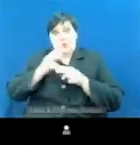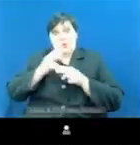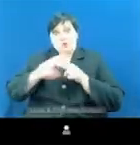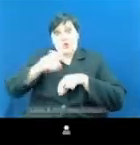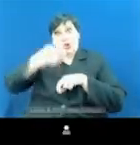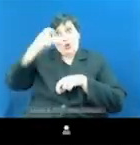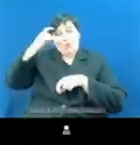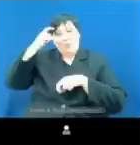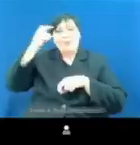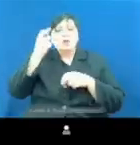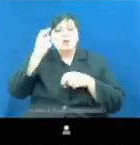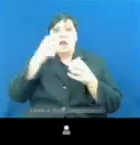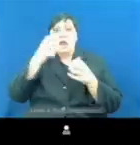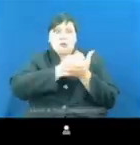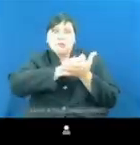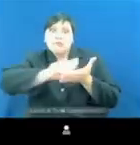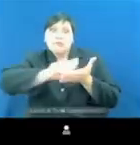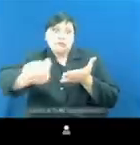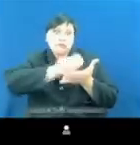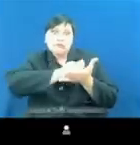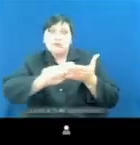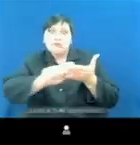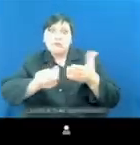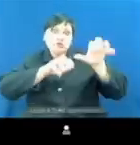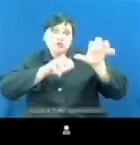transcript. It's not